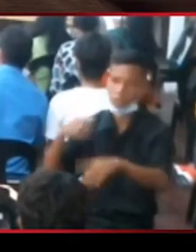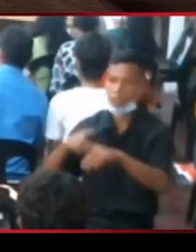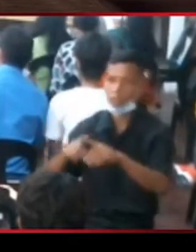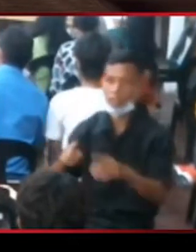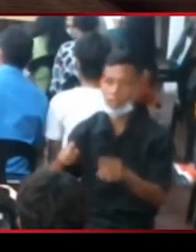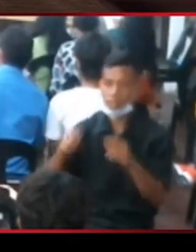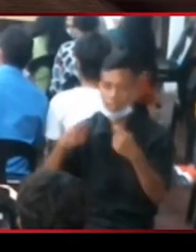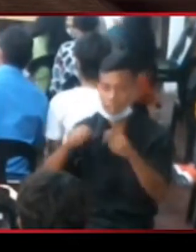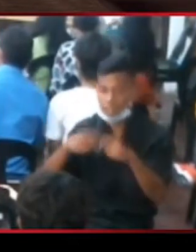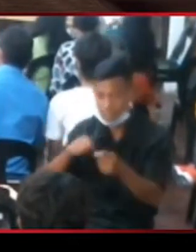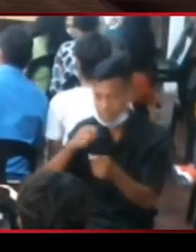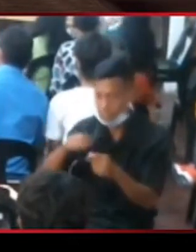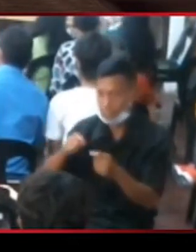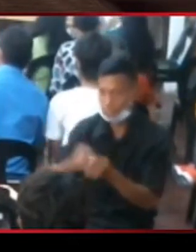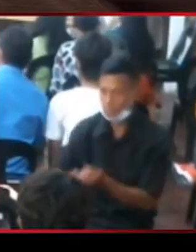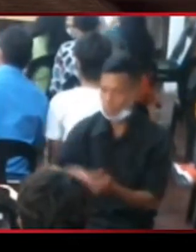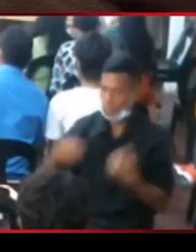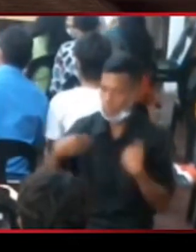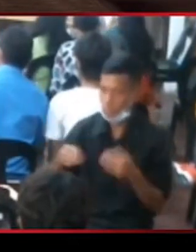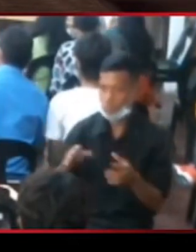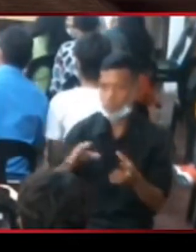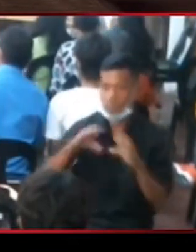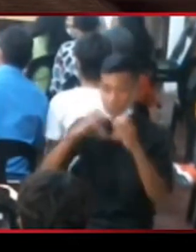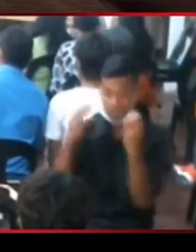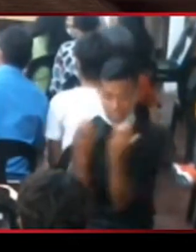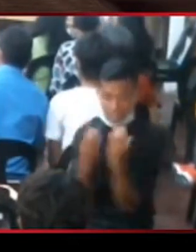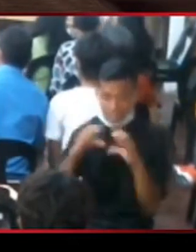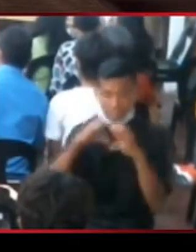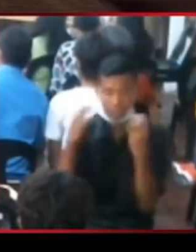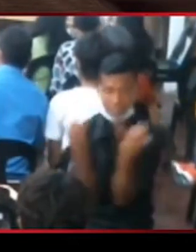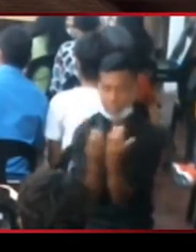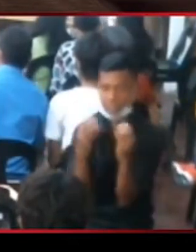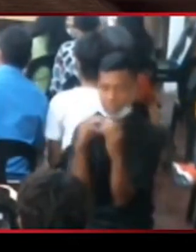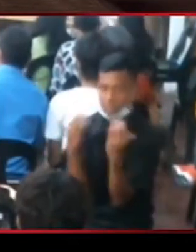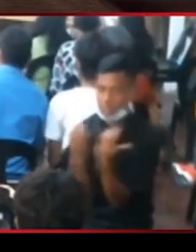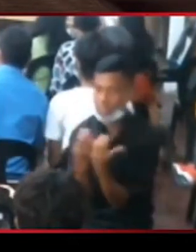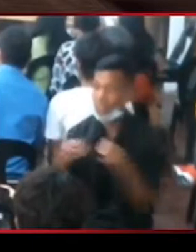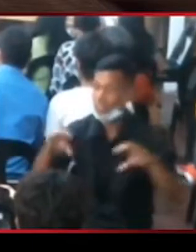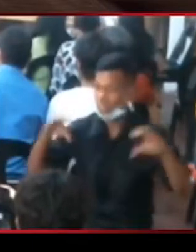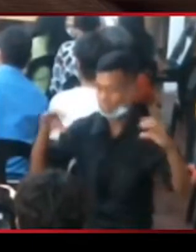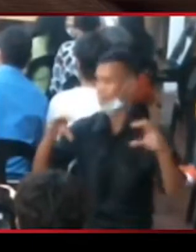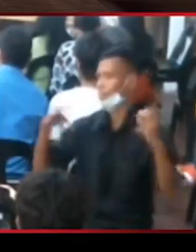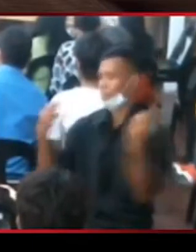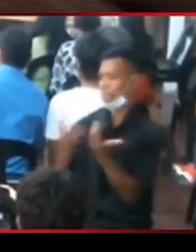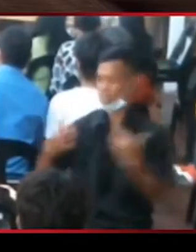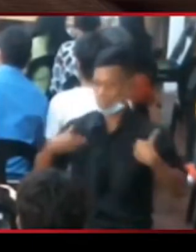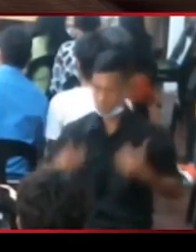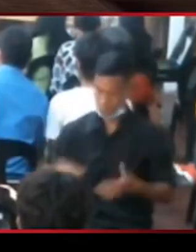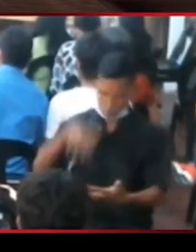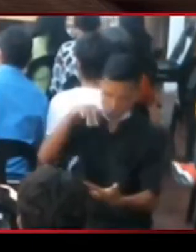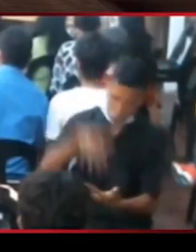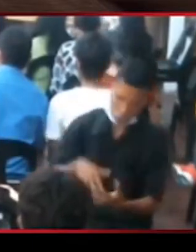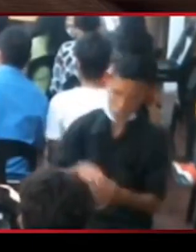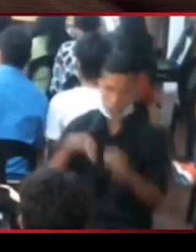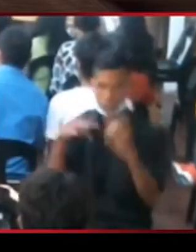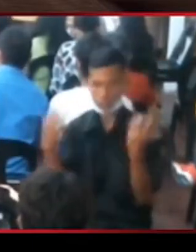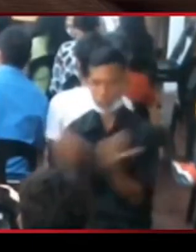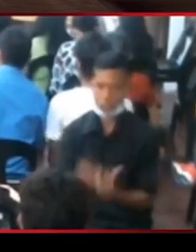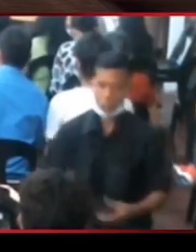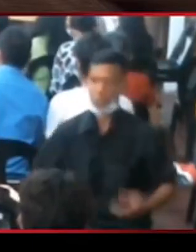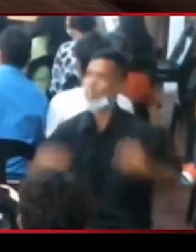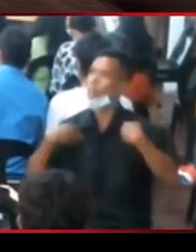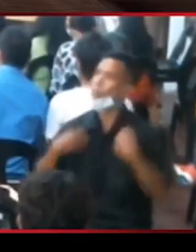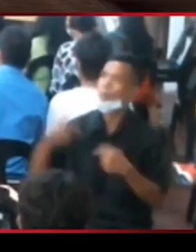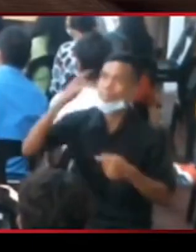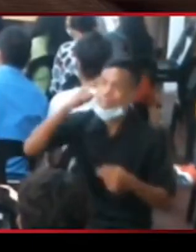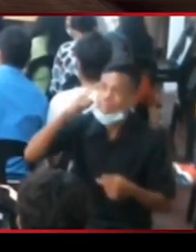had to be set back in another class. And the second time, I was determined that I was going to pass that test,